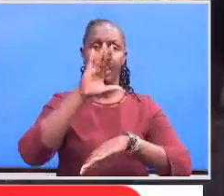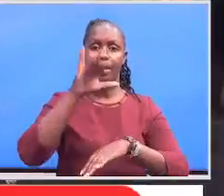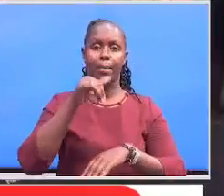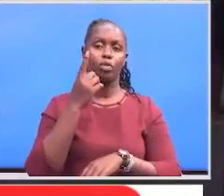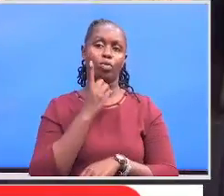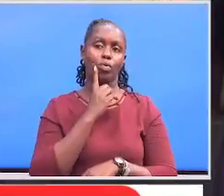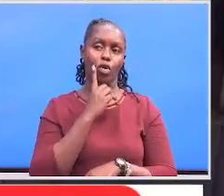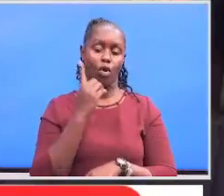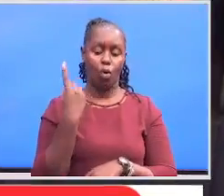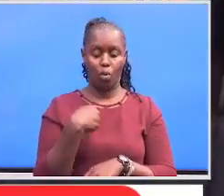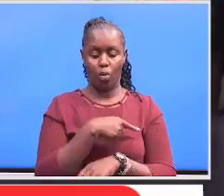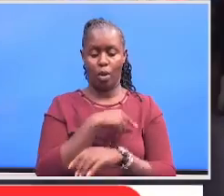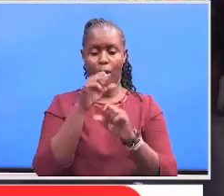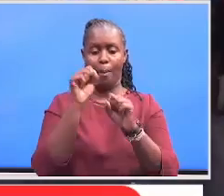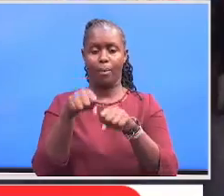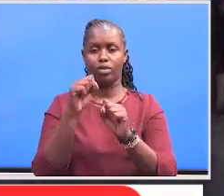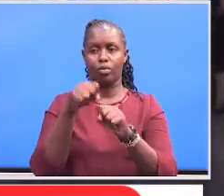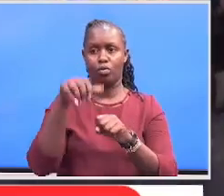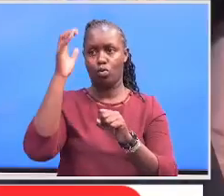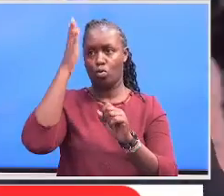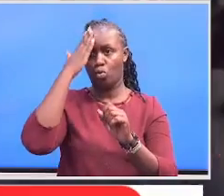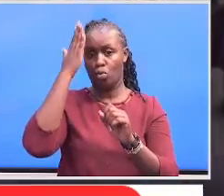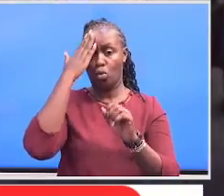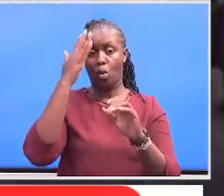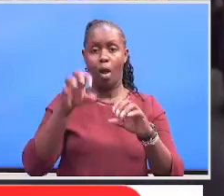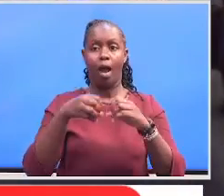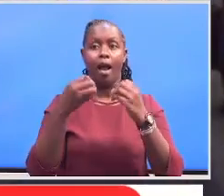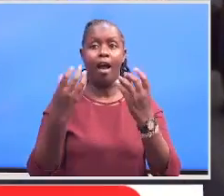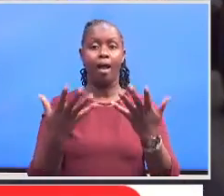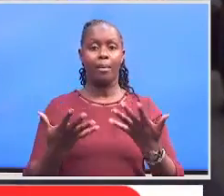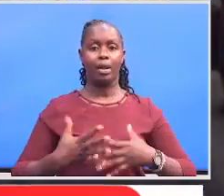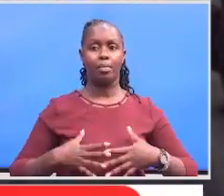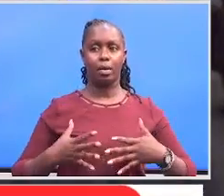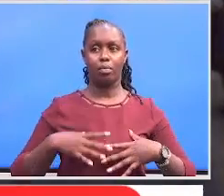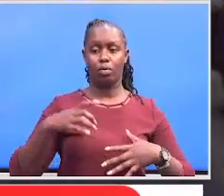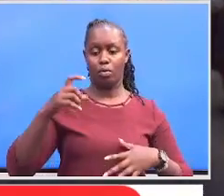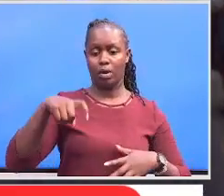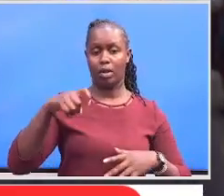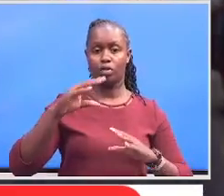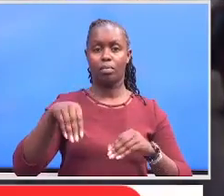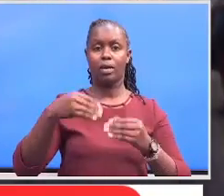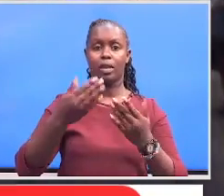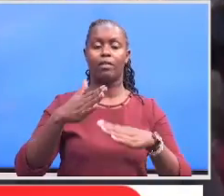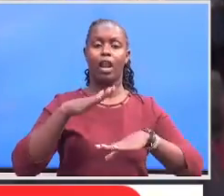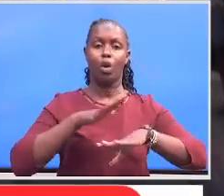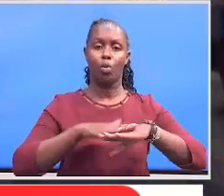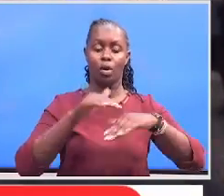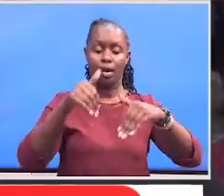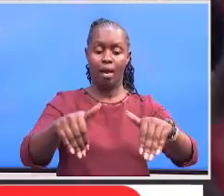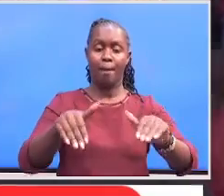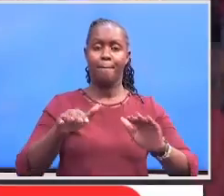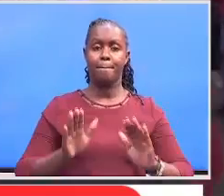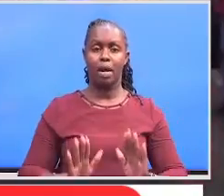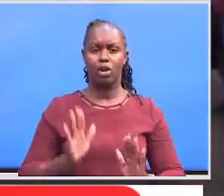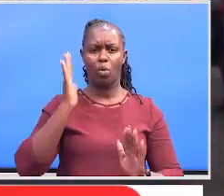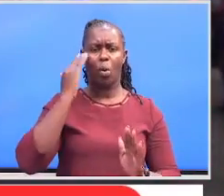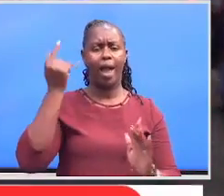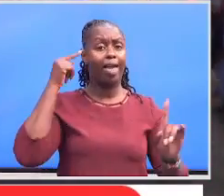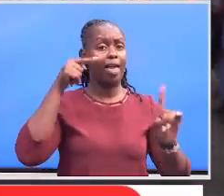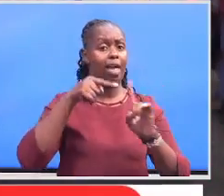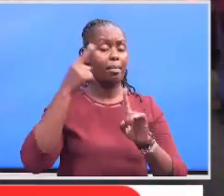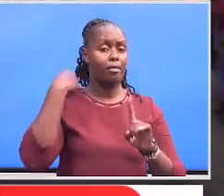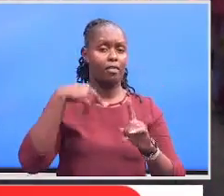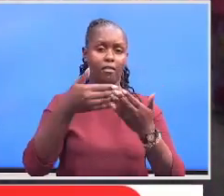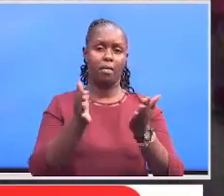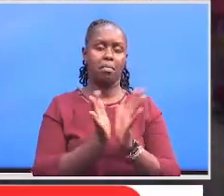known how many people will need to be given a proper send-off, because this was not the intention of the family. They were